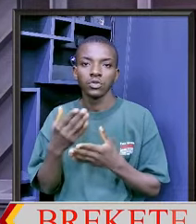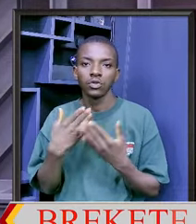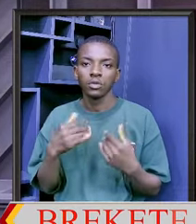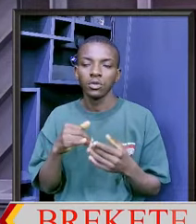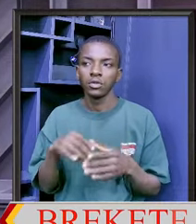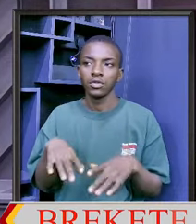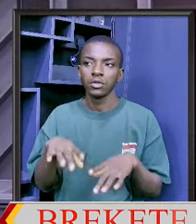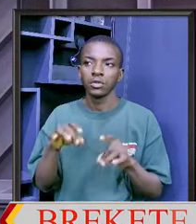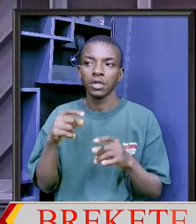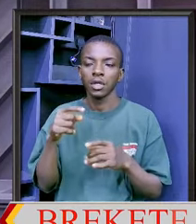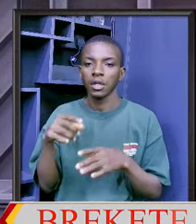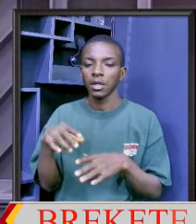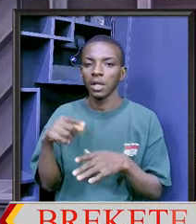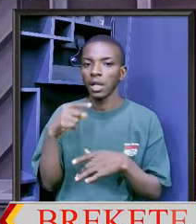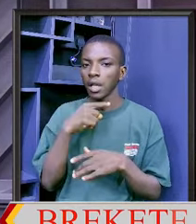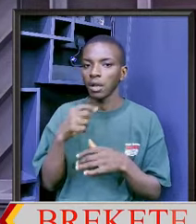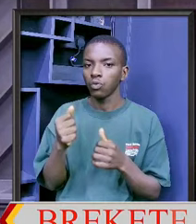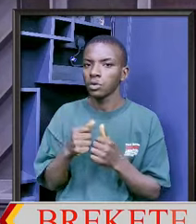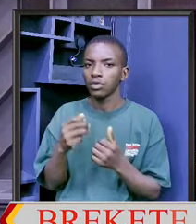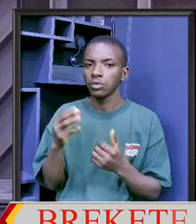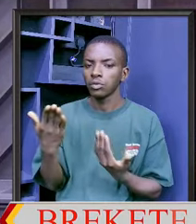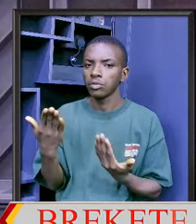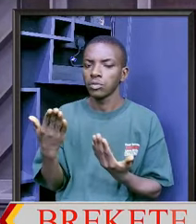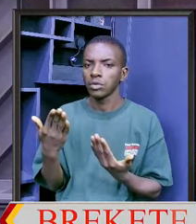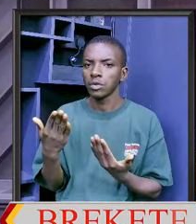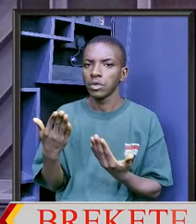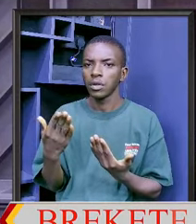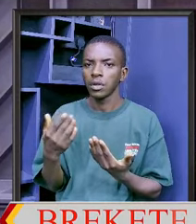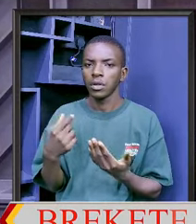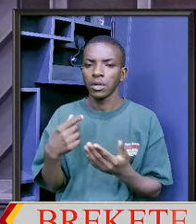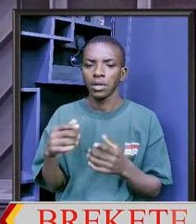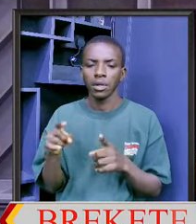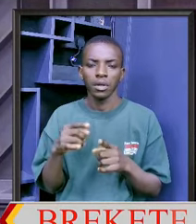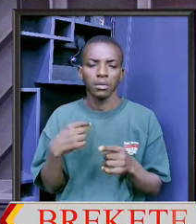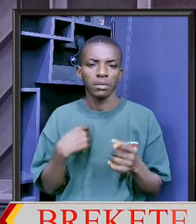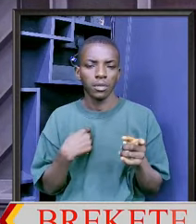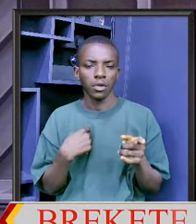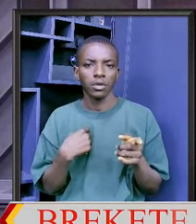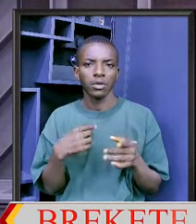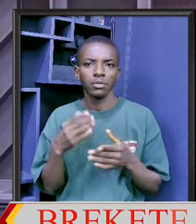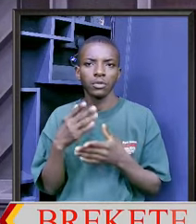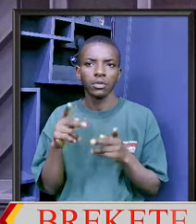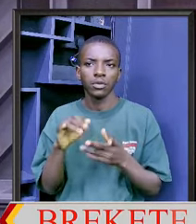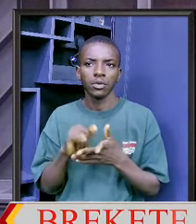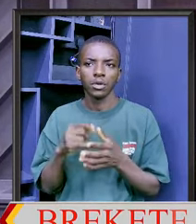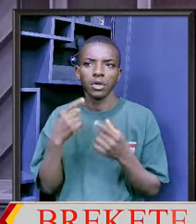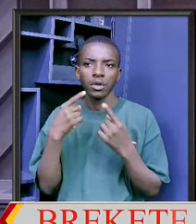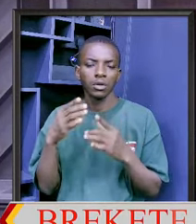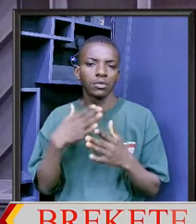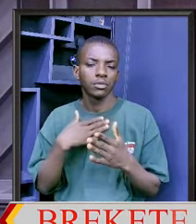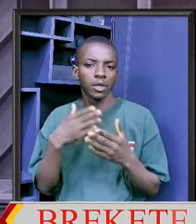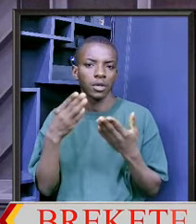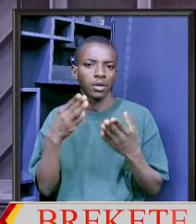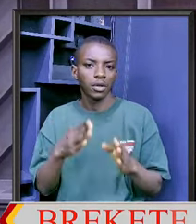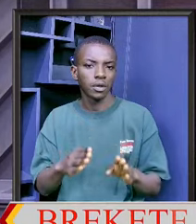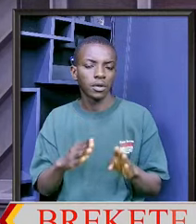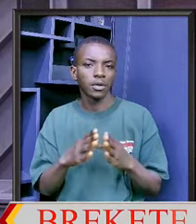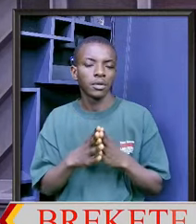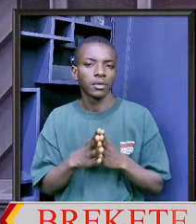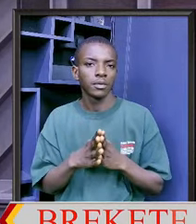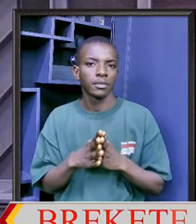go take and lightly with you. Like me now, people will announce my death.